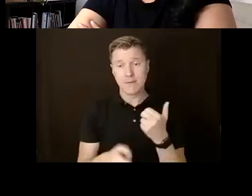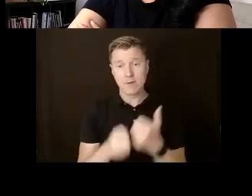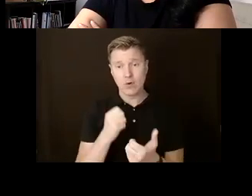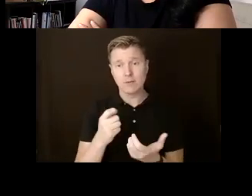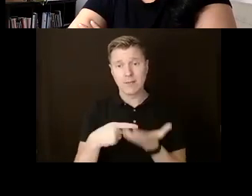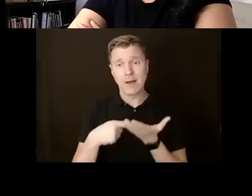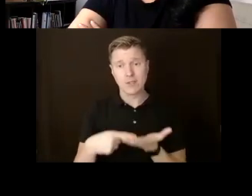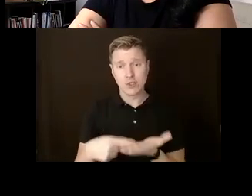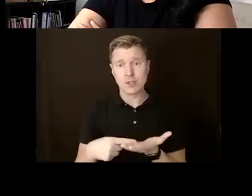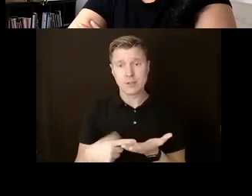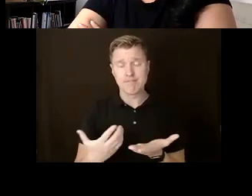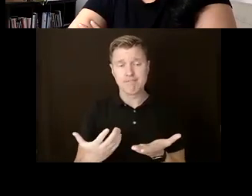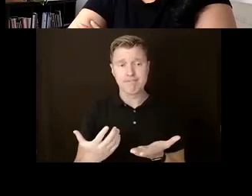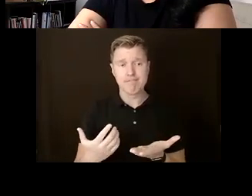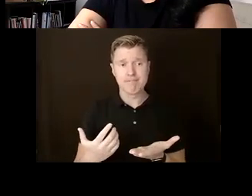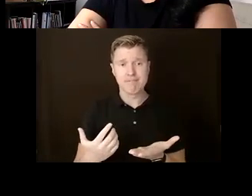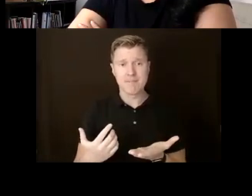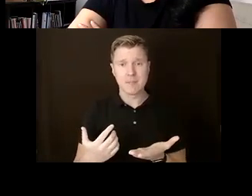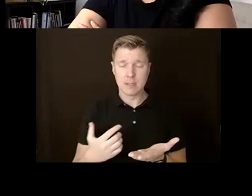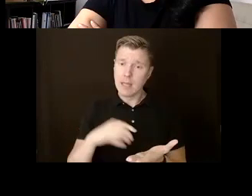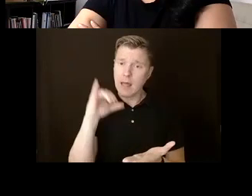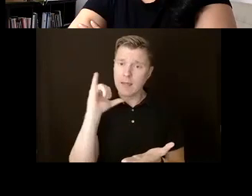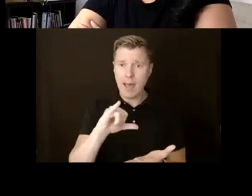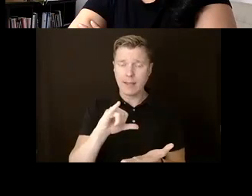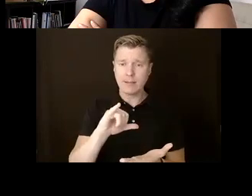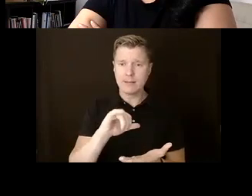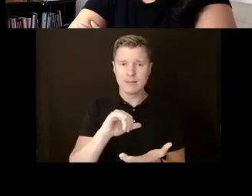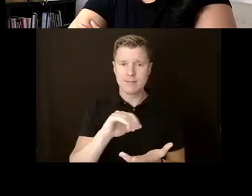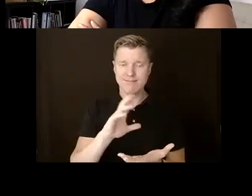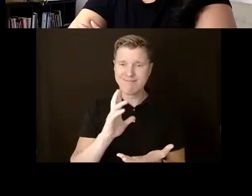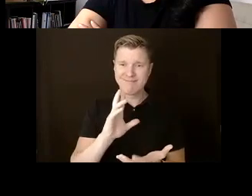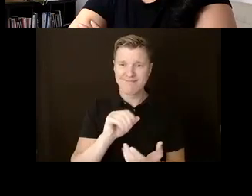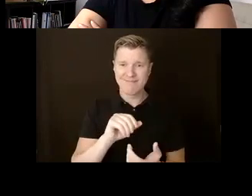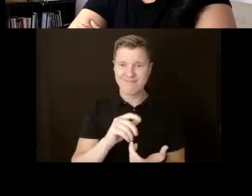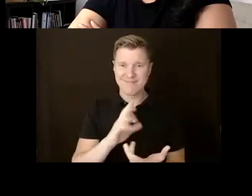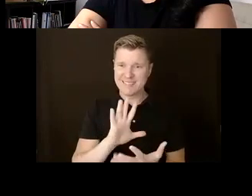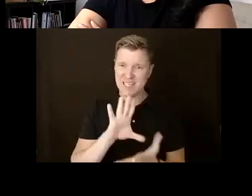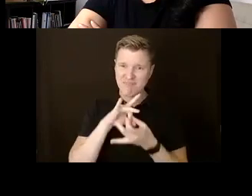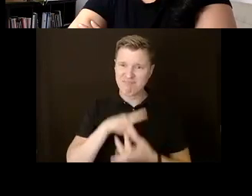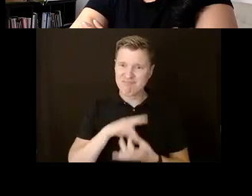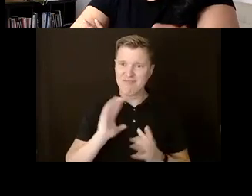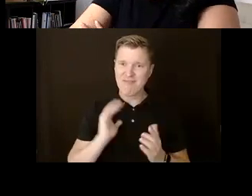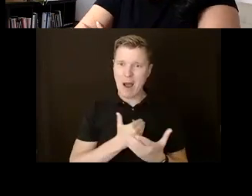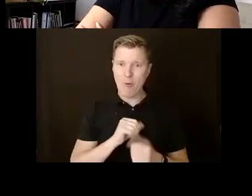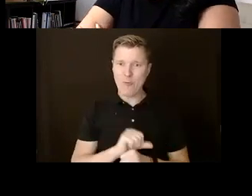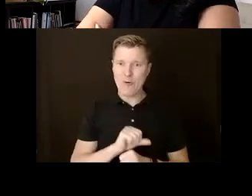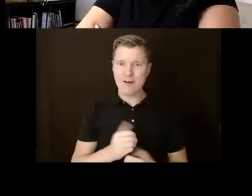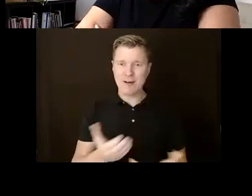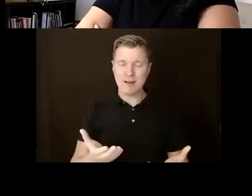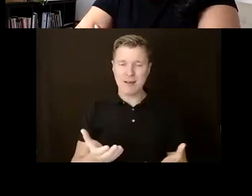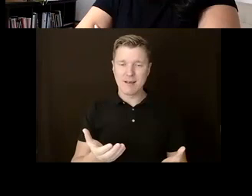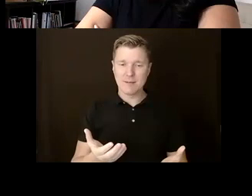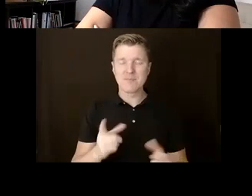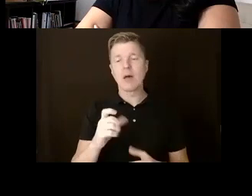that's so the center of our work, if we could really, and I'll just